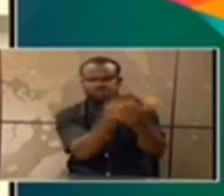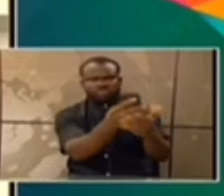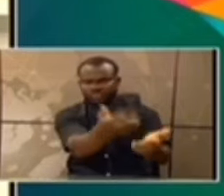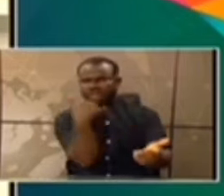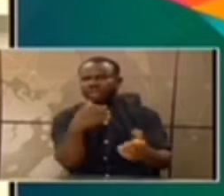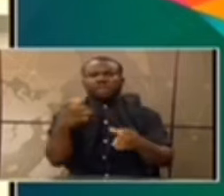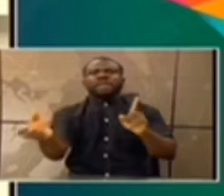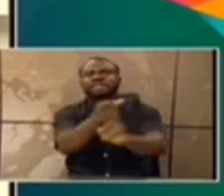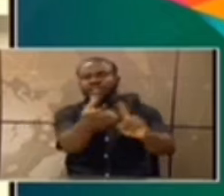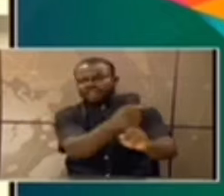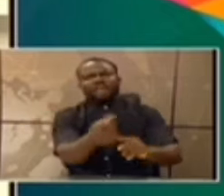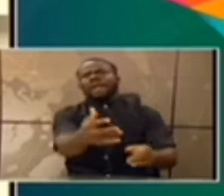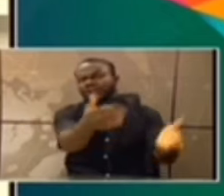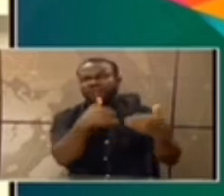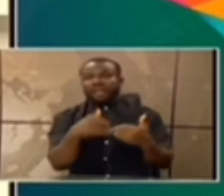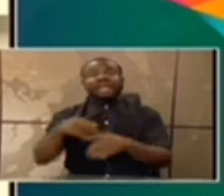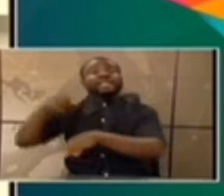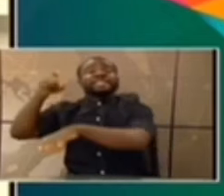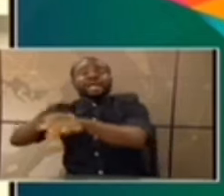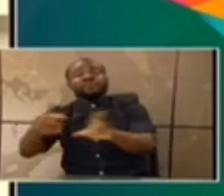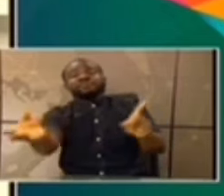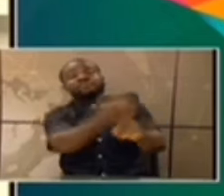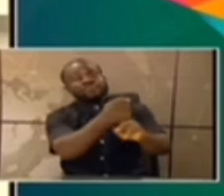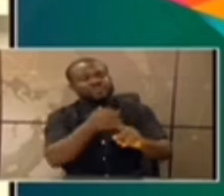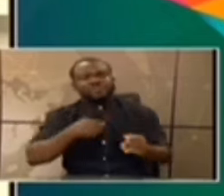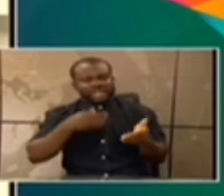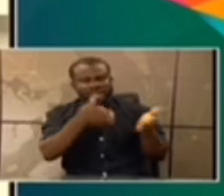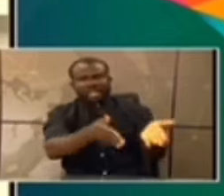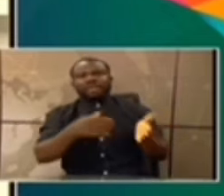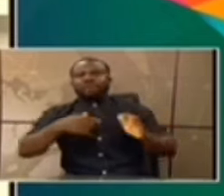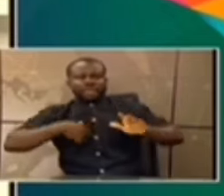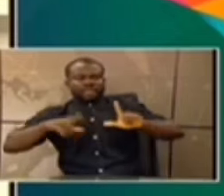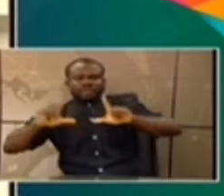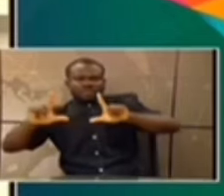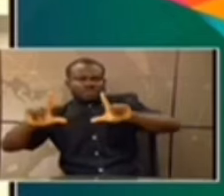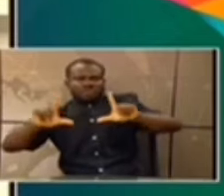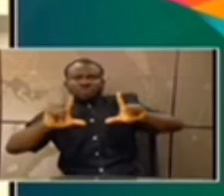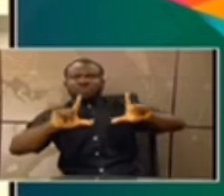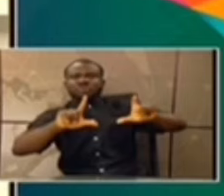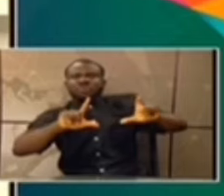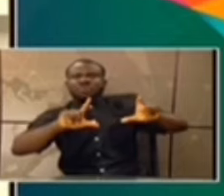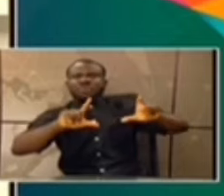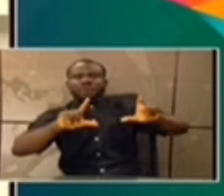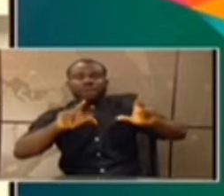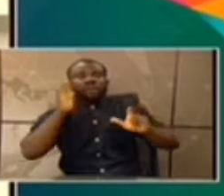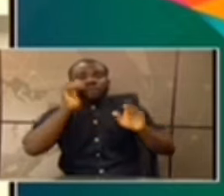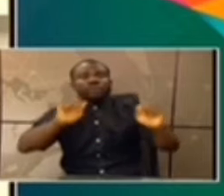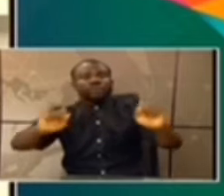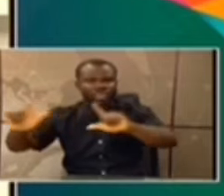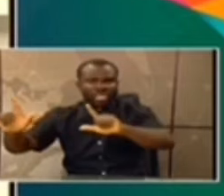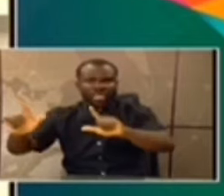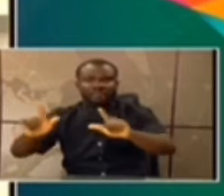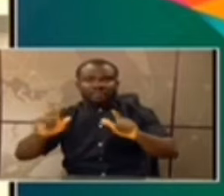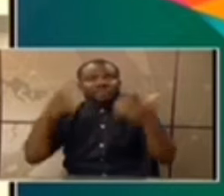yo mo campaign enti sane ye ye a wahini se onti ase na o magalam se enko ho no no eno ne nam so ame abo no ho